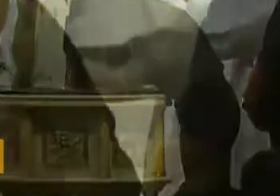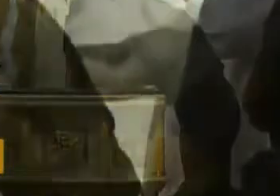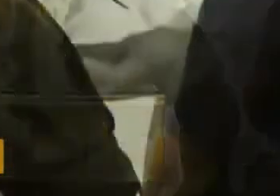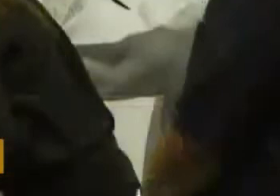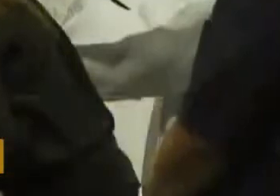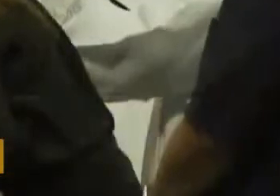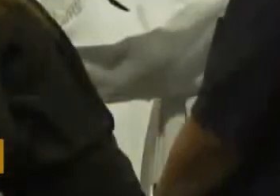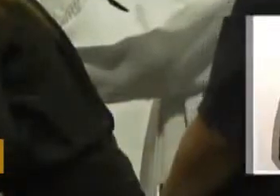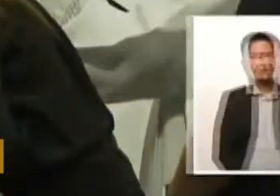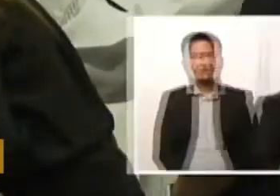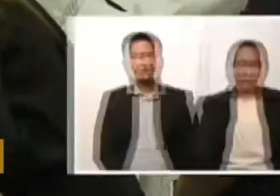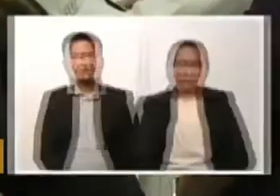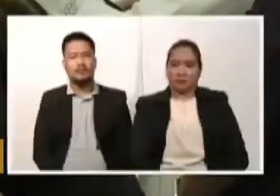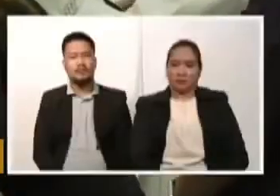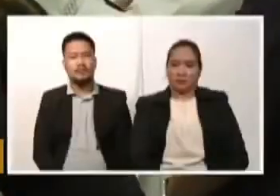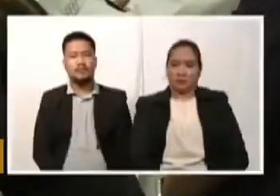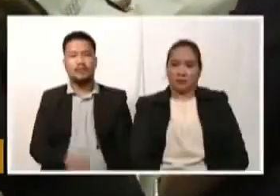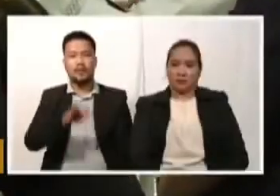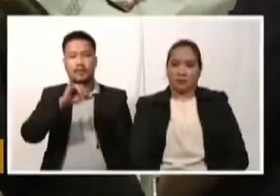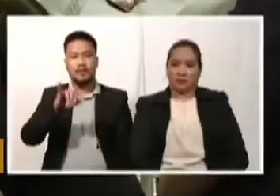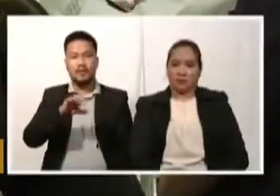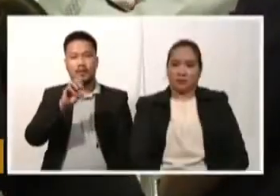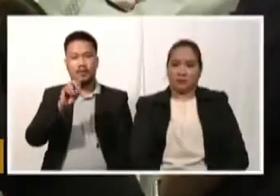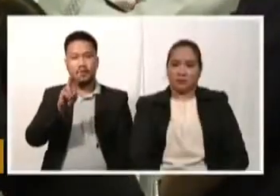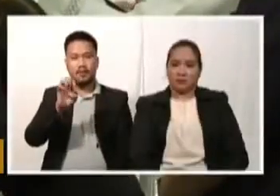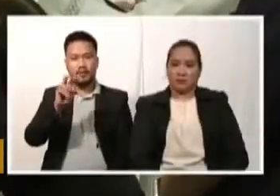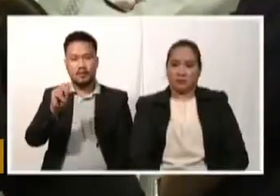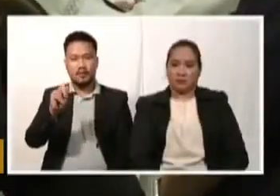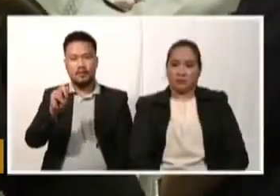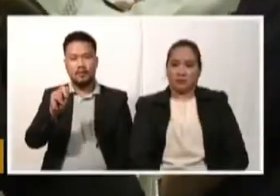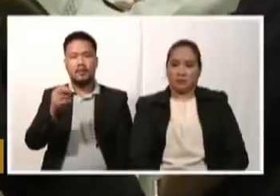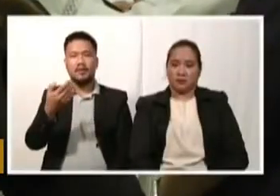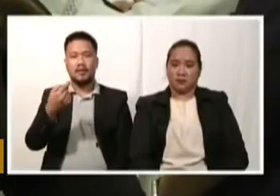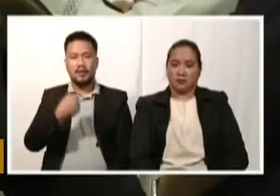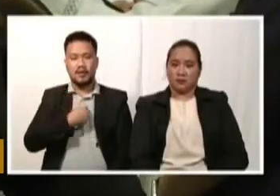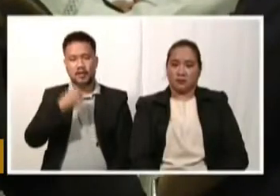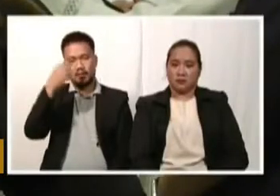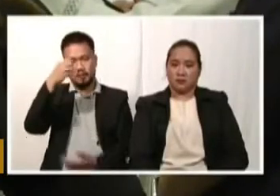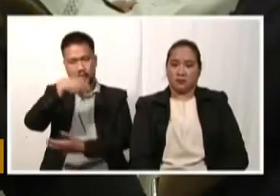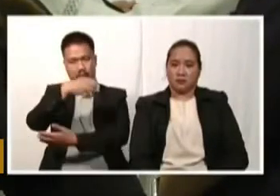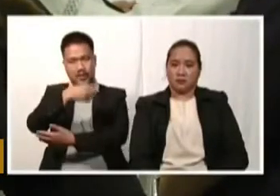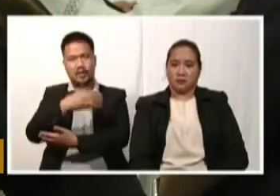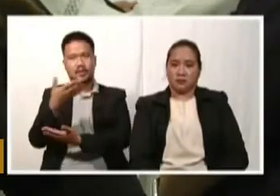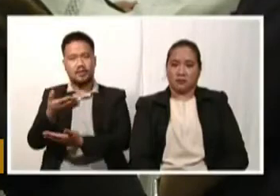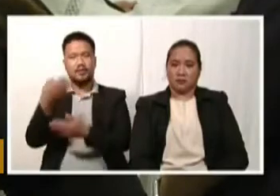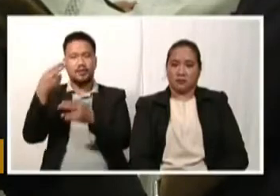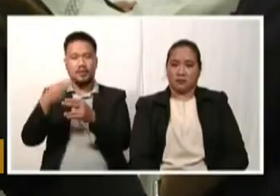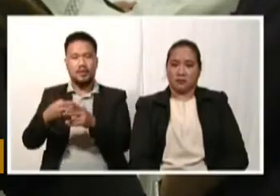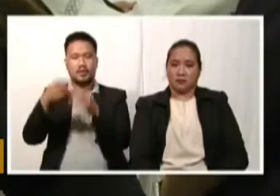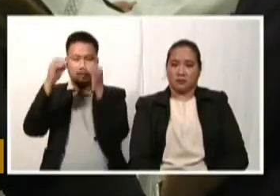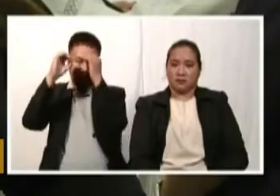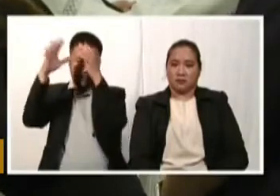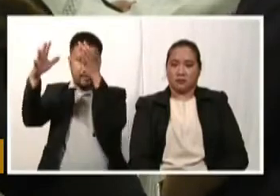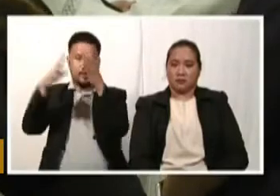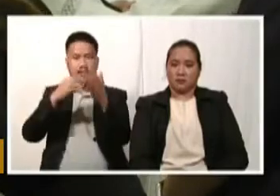Jobin, I baptize you in the name of the Father